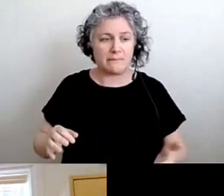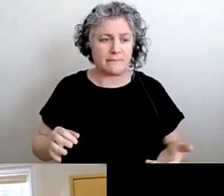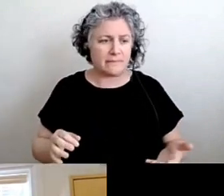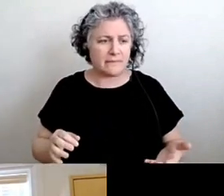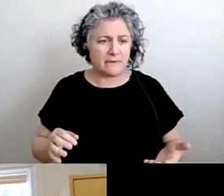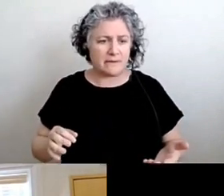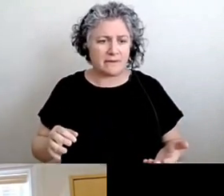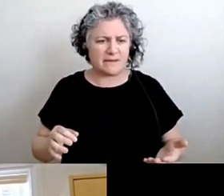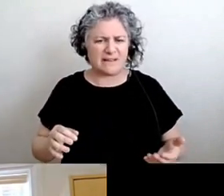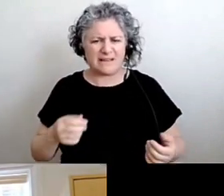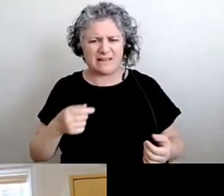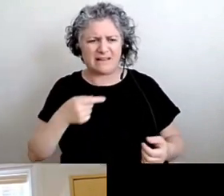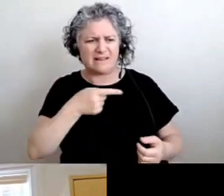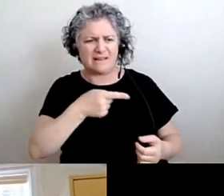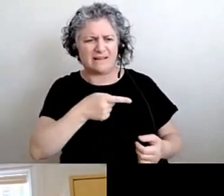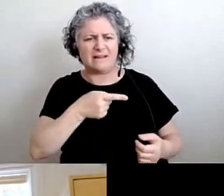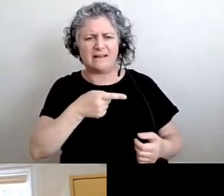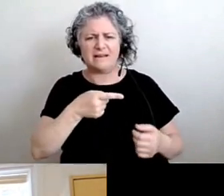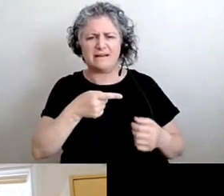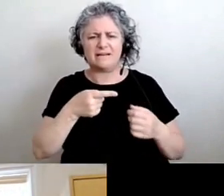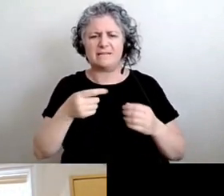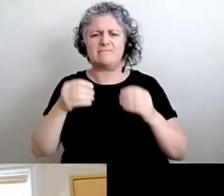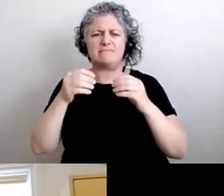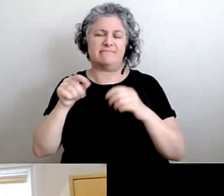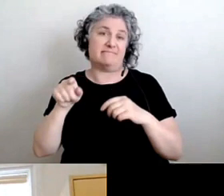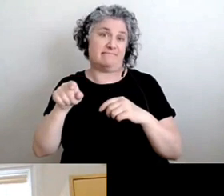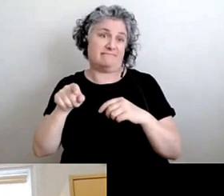this one, especially the more groups you are